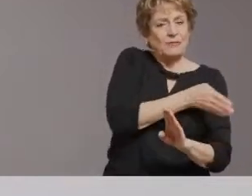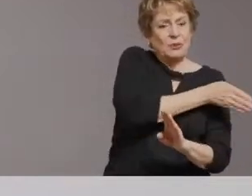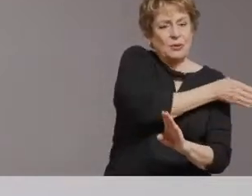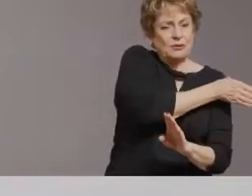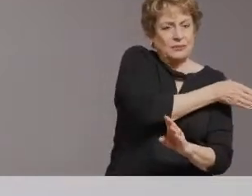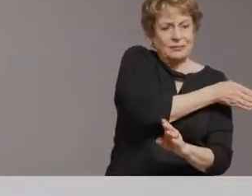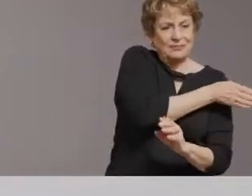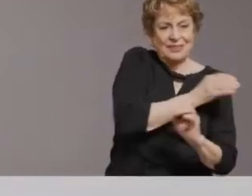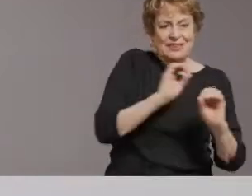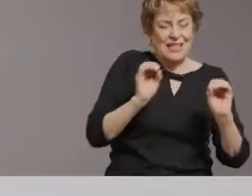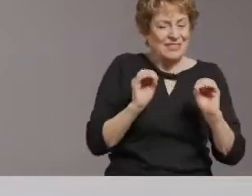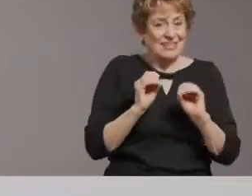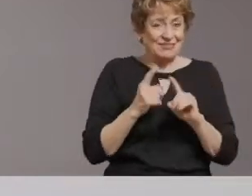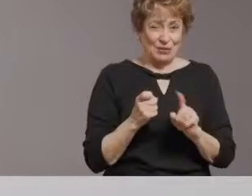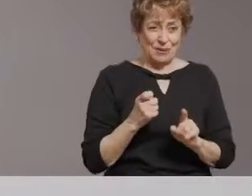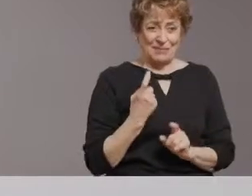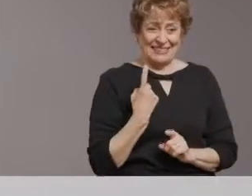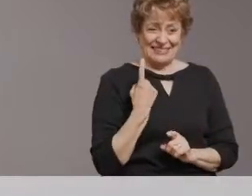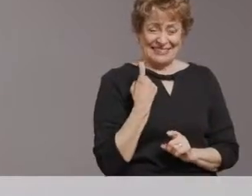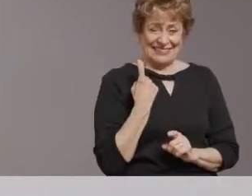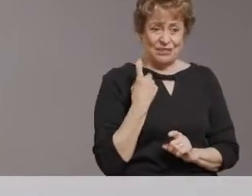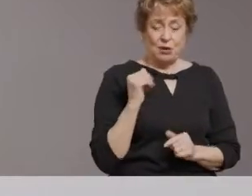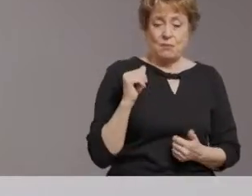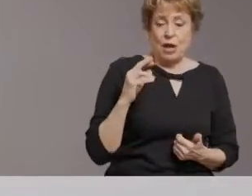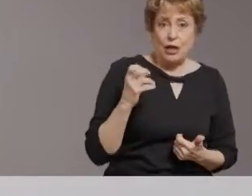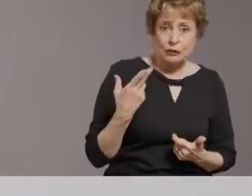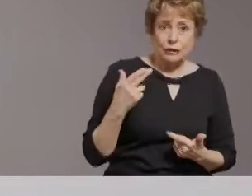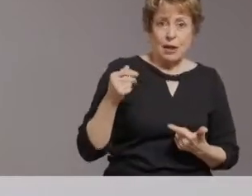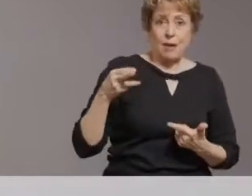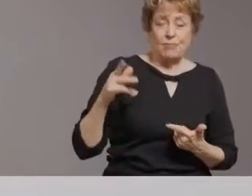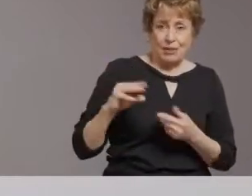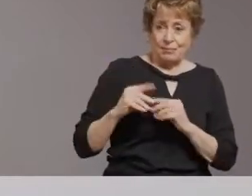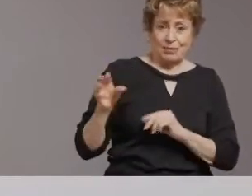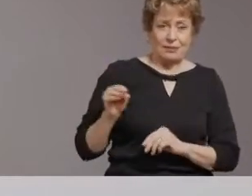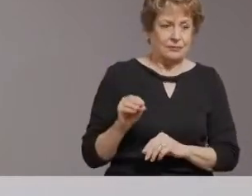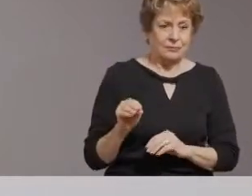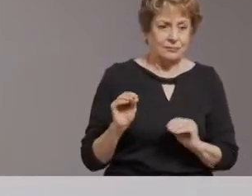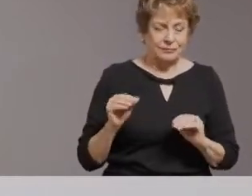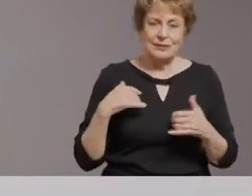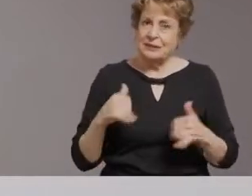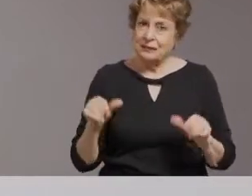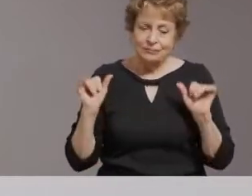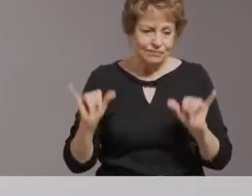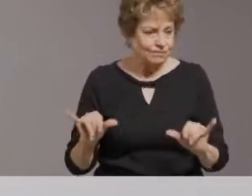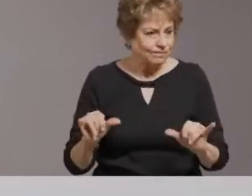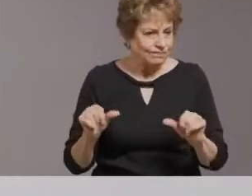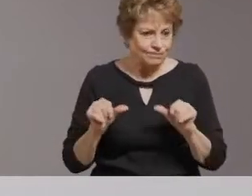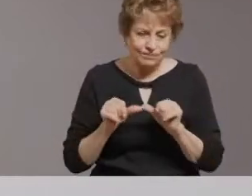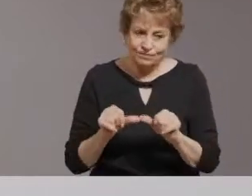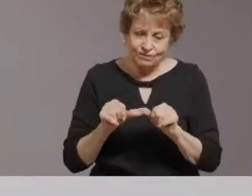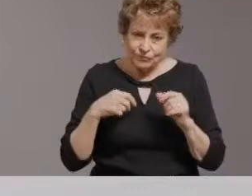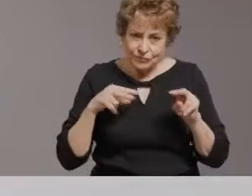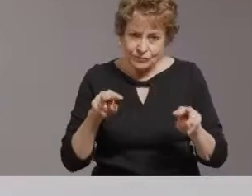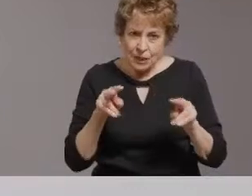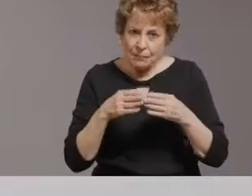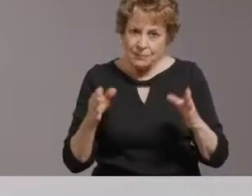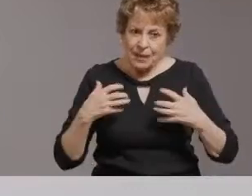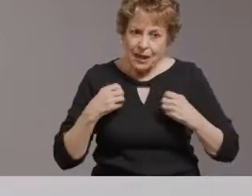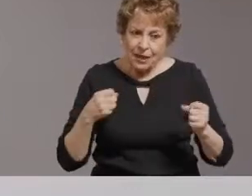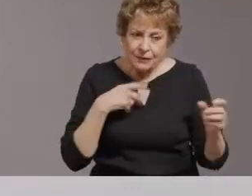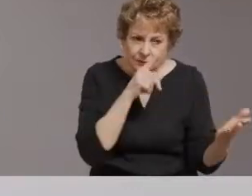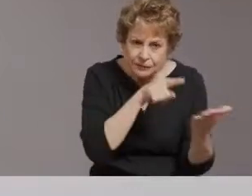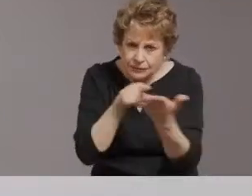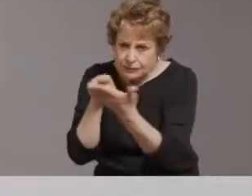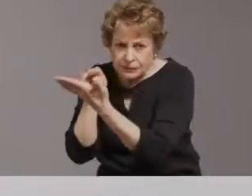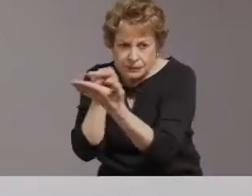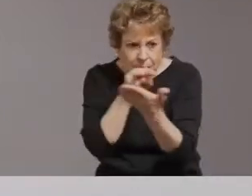April. But it is something that we are continuously doing in public health, is we're always looking at the data, we're always cleaning the data and getting